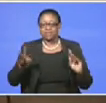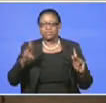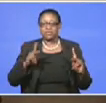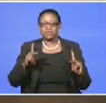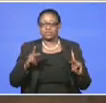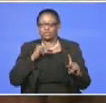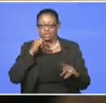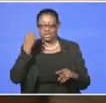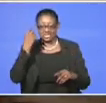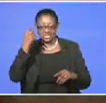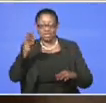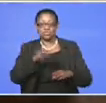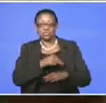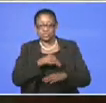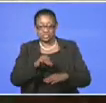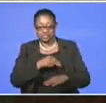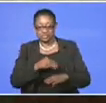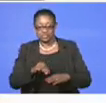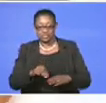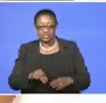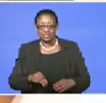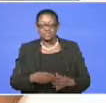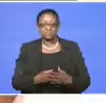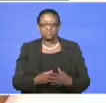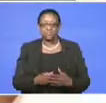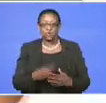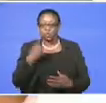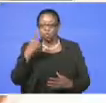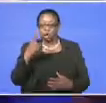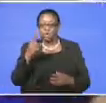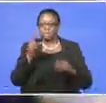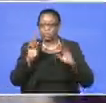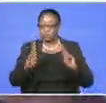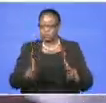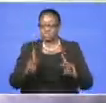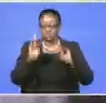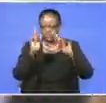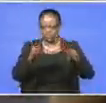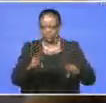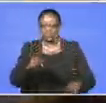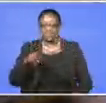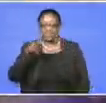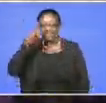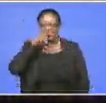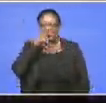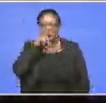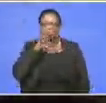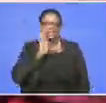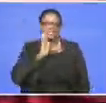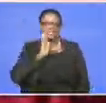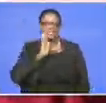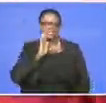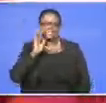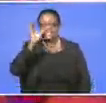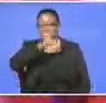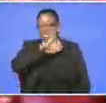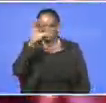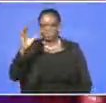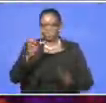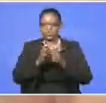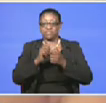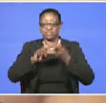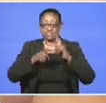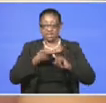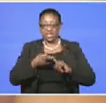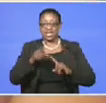together, you know, but people with agendas will never see it. One of the attendees, Paige Bastian, celebrated the event with friends and